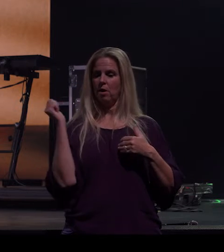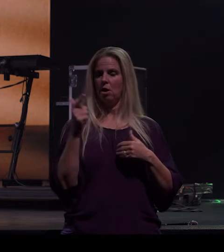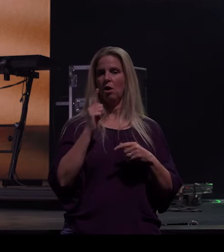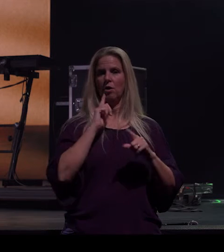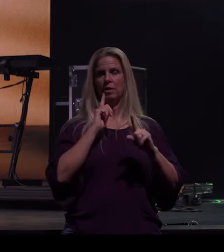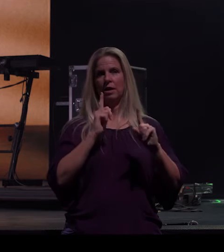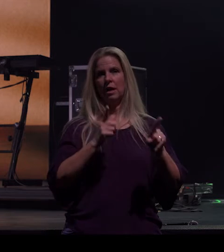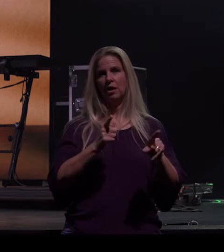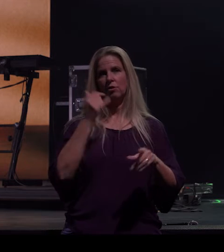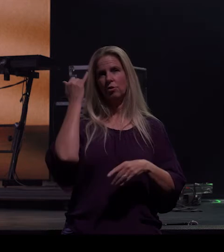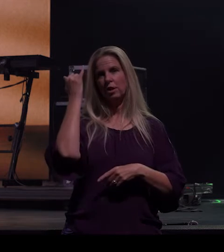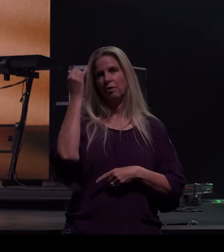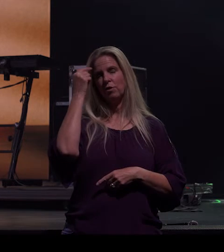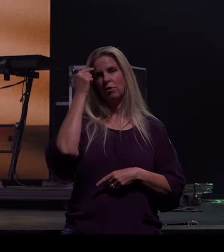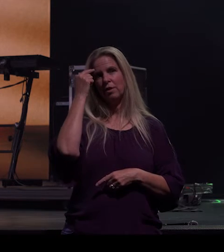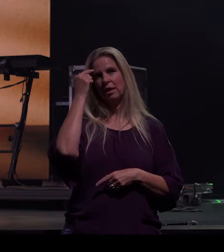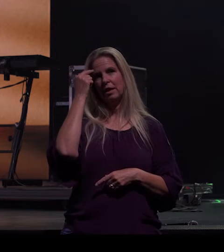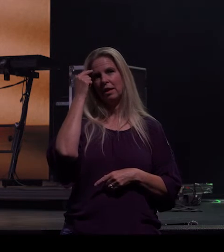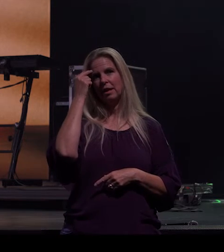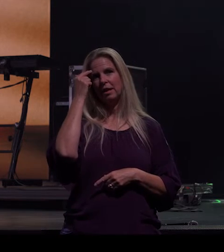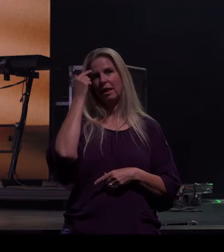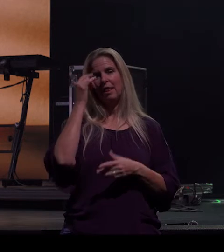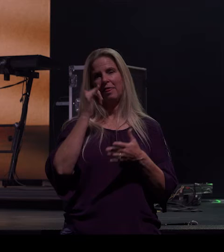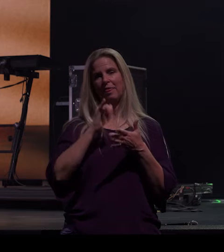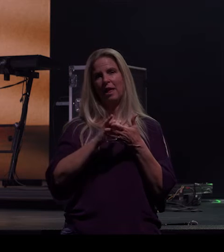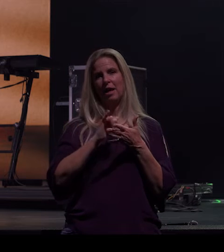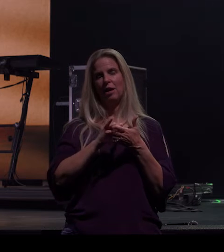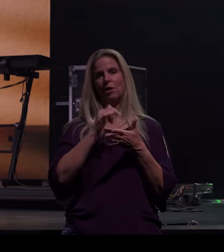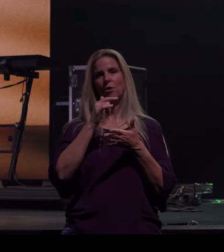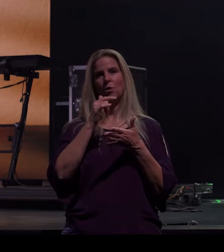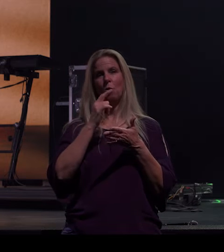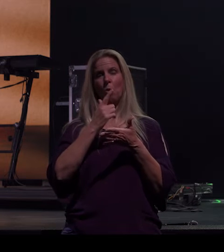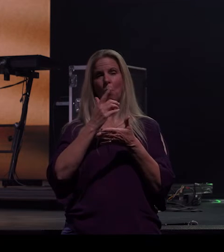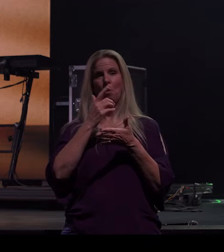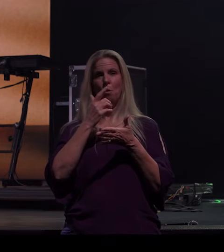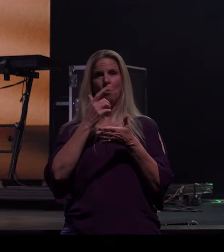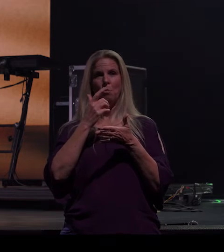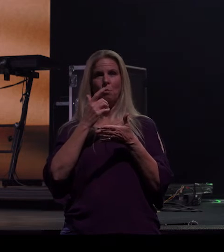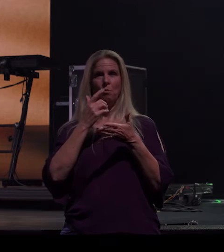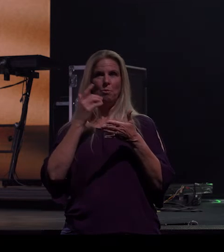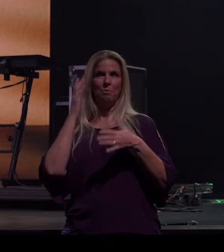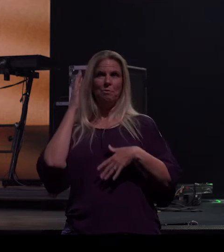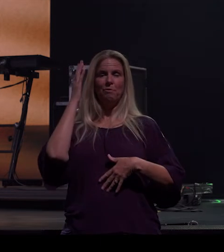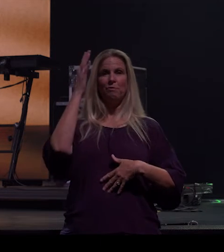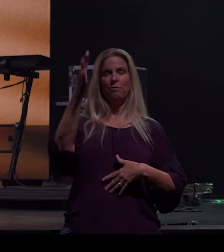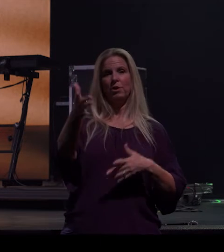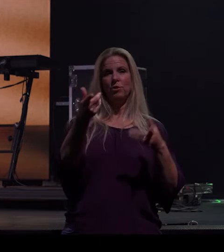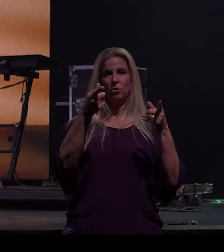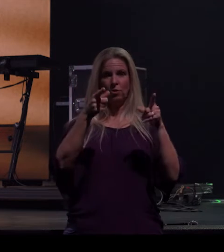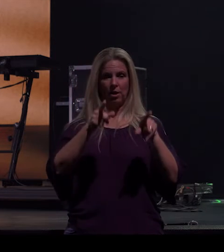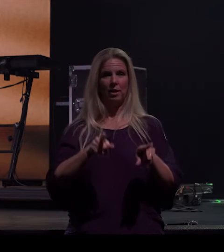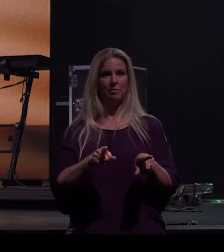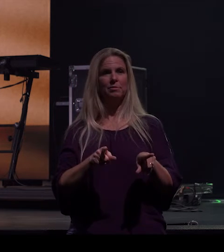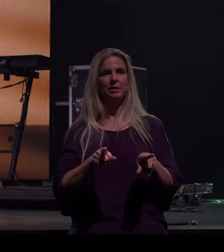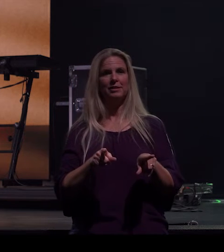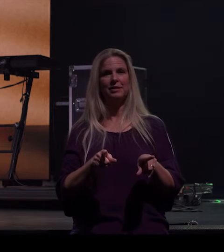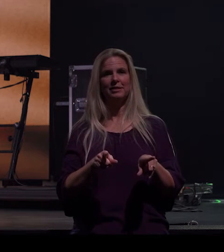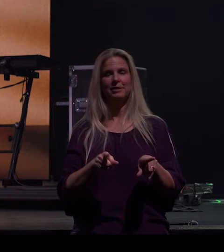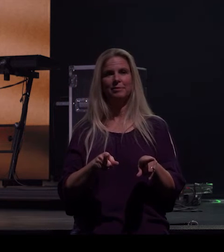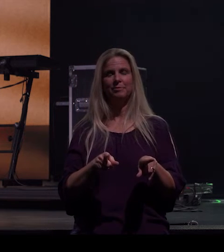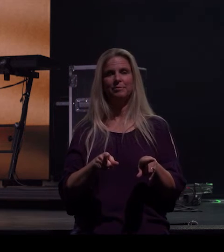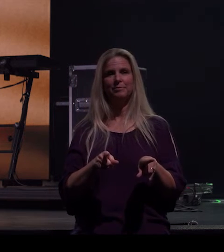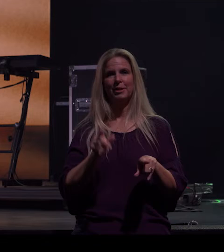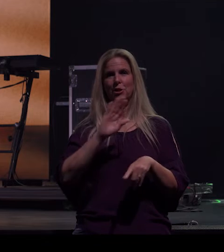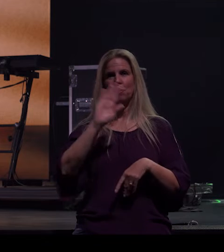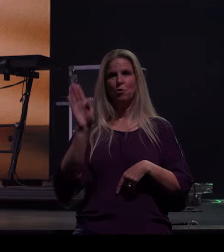If you think that, can I tell you what will happen immediately? In any area of your life, if you're the one that has to have all the answers and you won't ask for